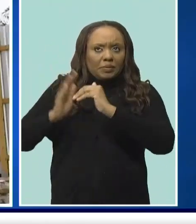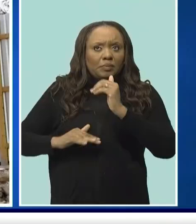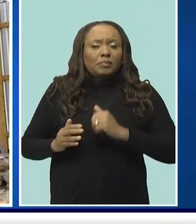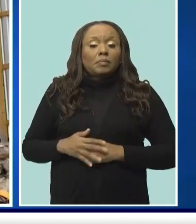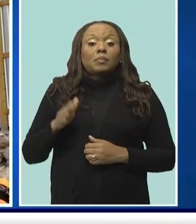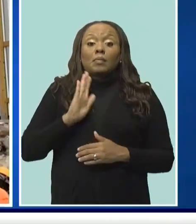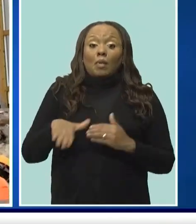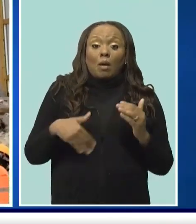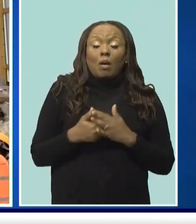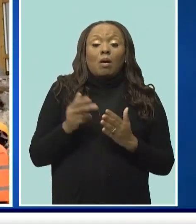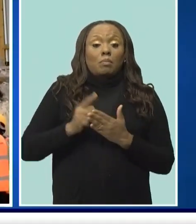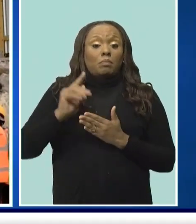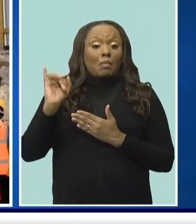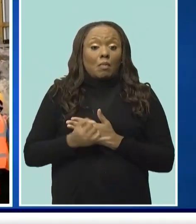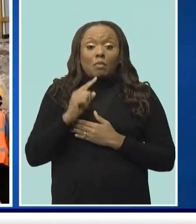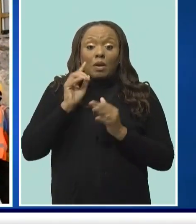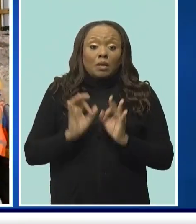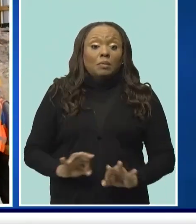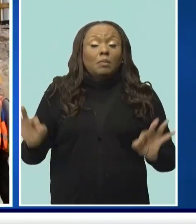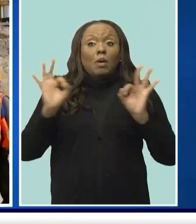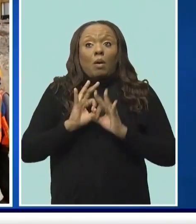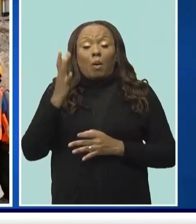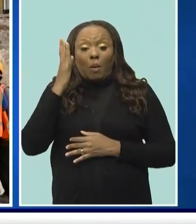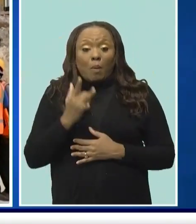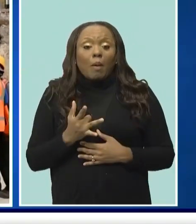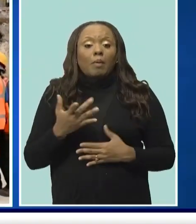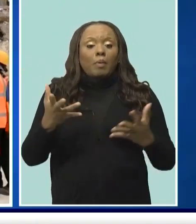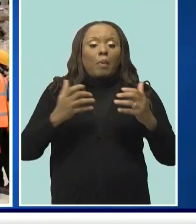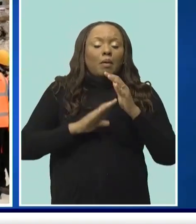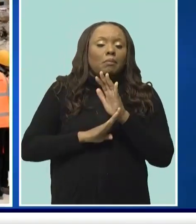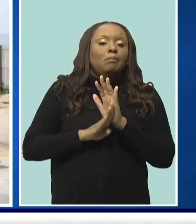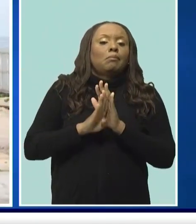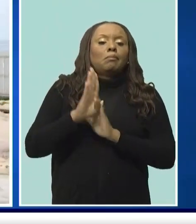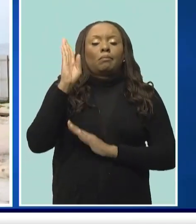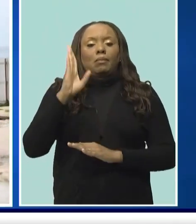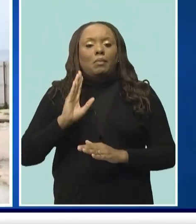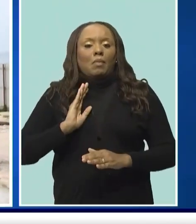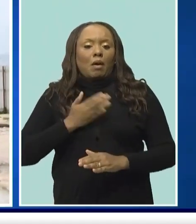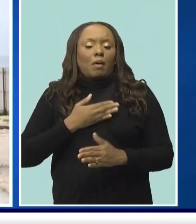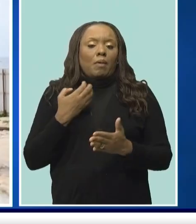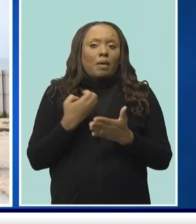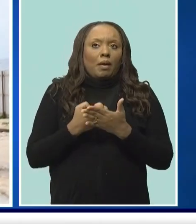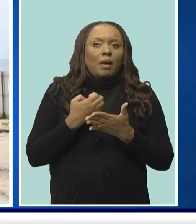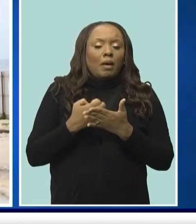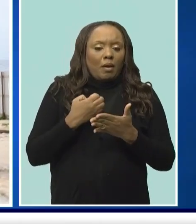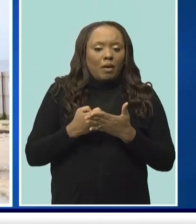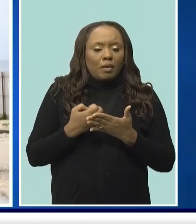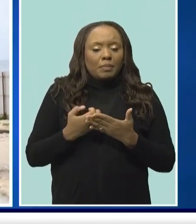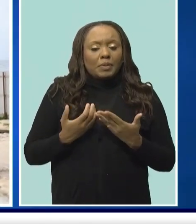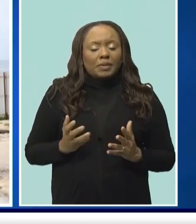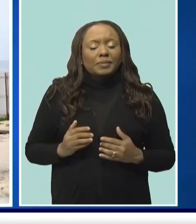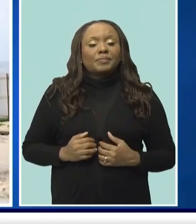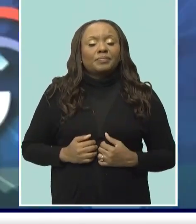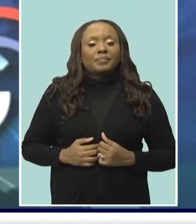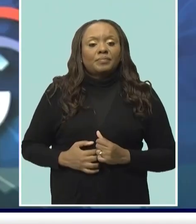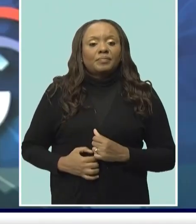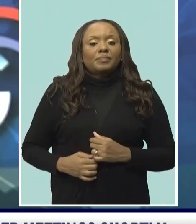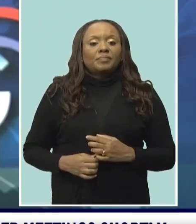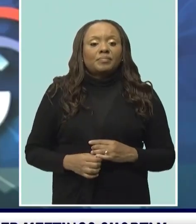capital projects are important as Barbados seeks to grow its economy. Crystal Hoyt, CBC